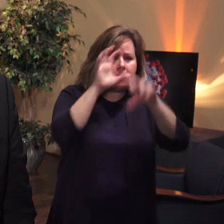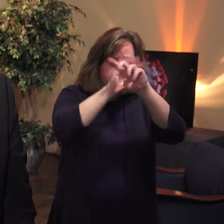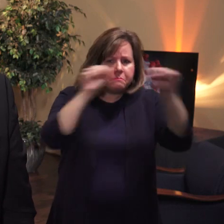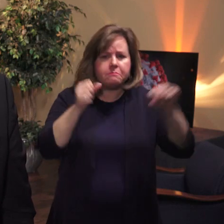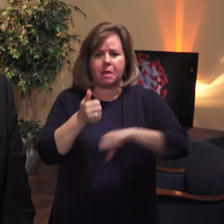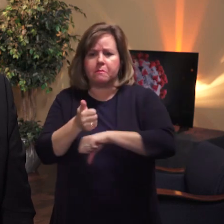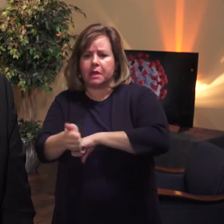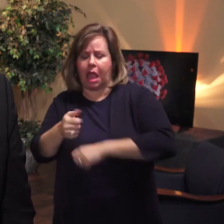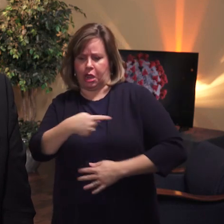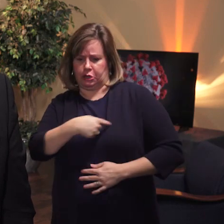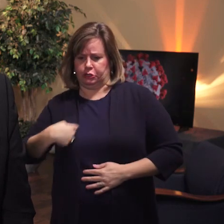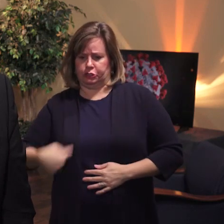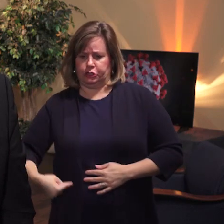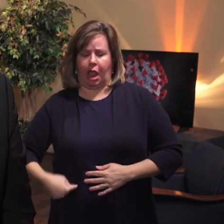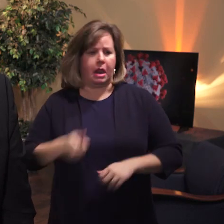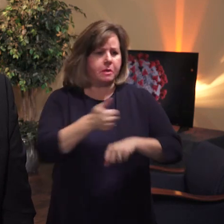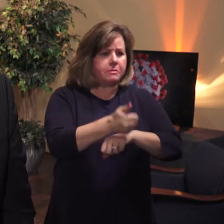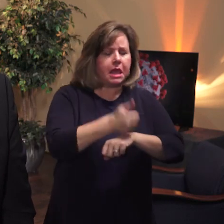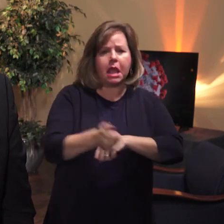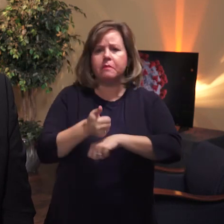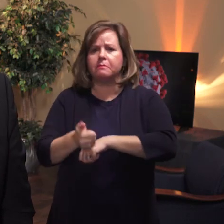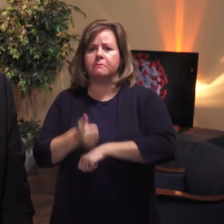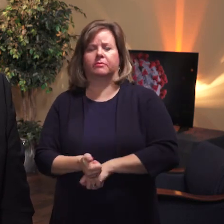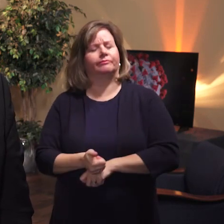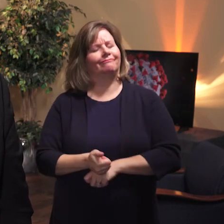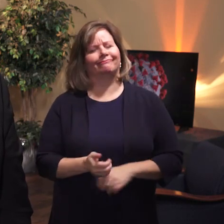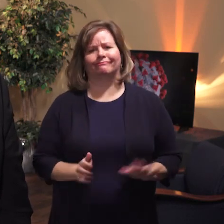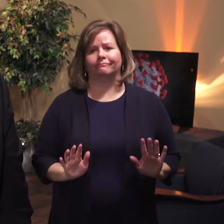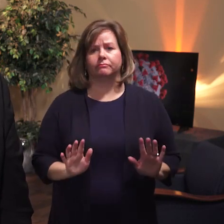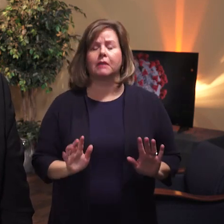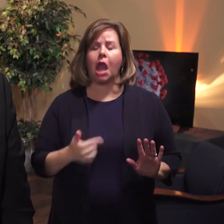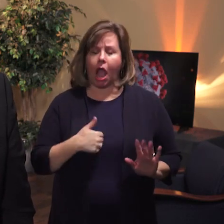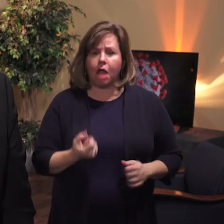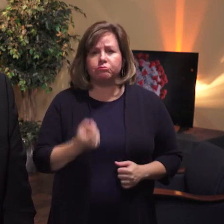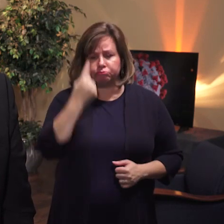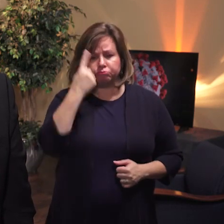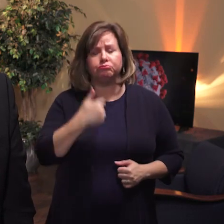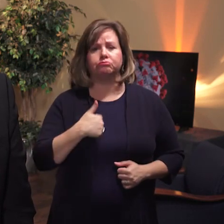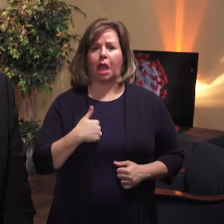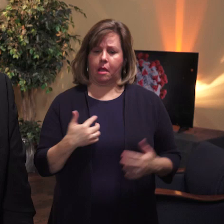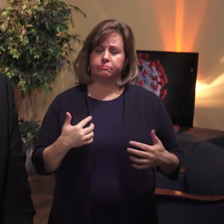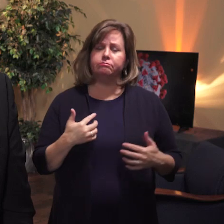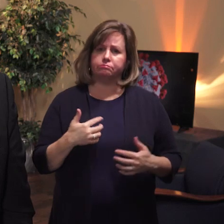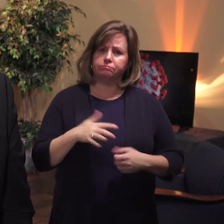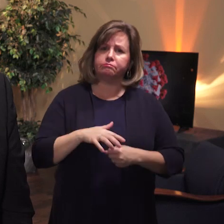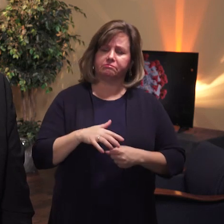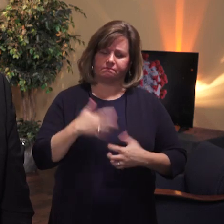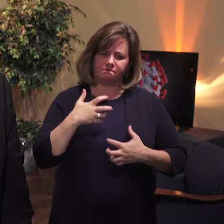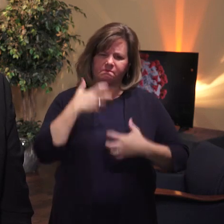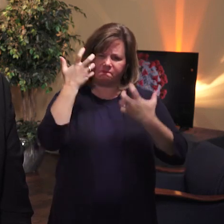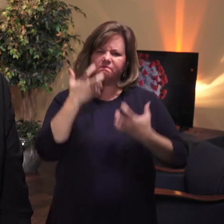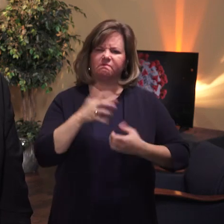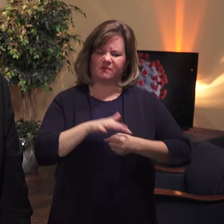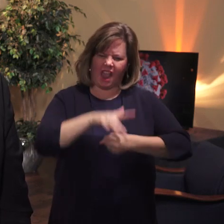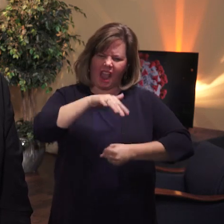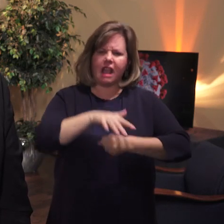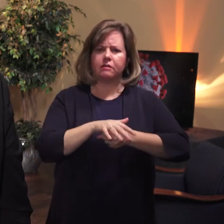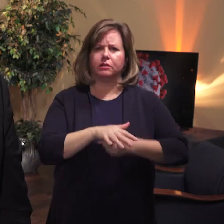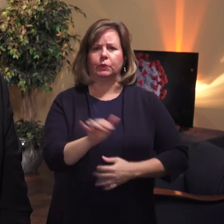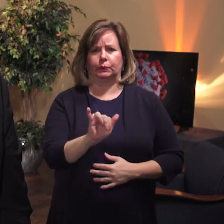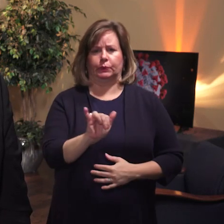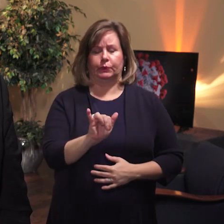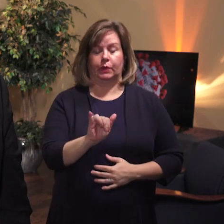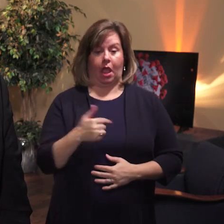industries. And to be perfectly honest, I'm angry too. In public health, we've been saying for decades